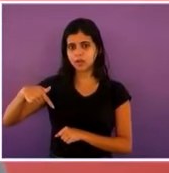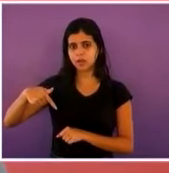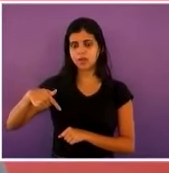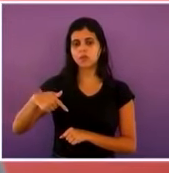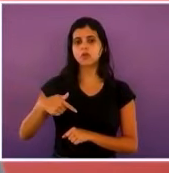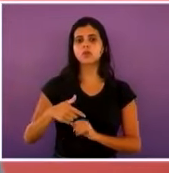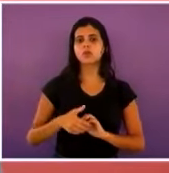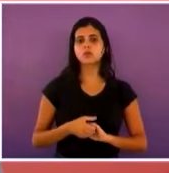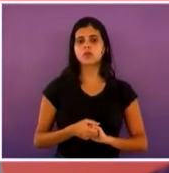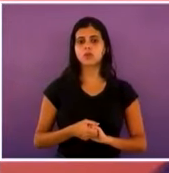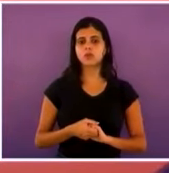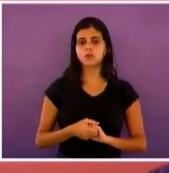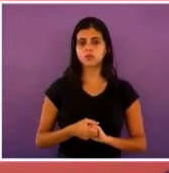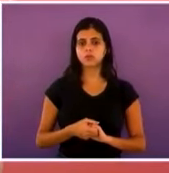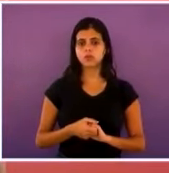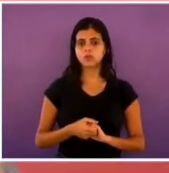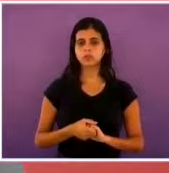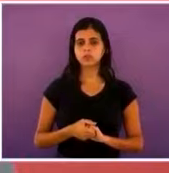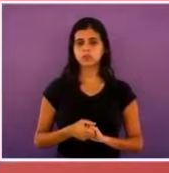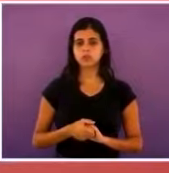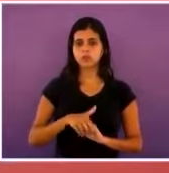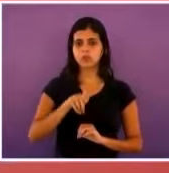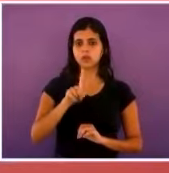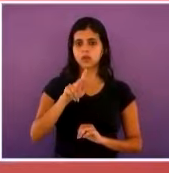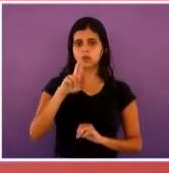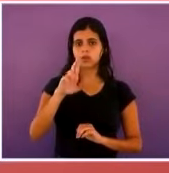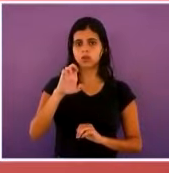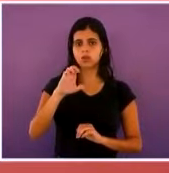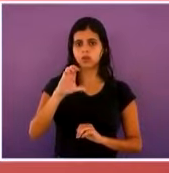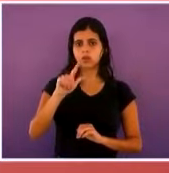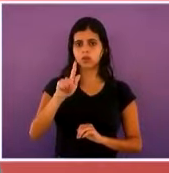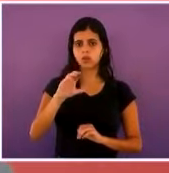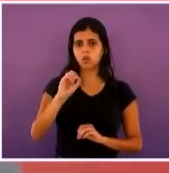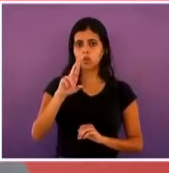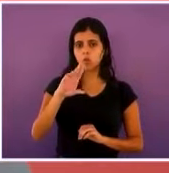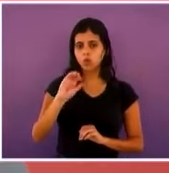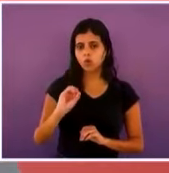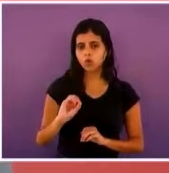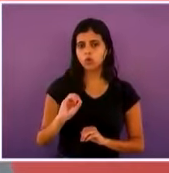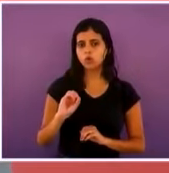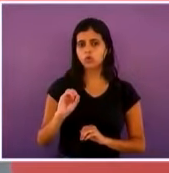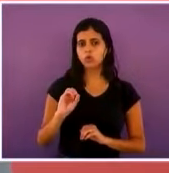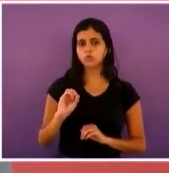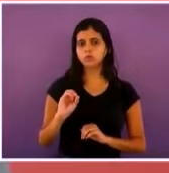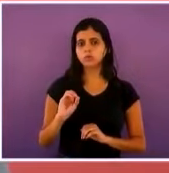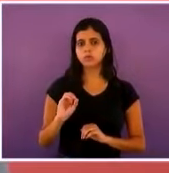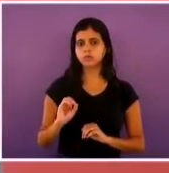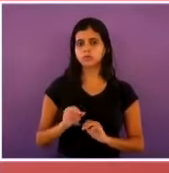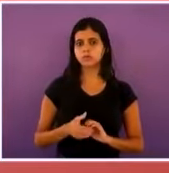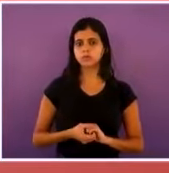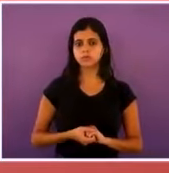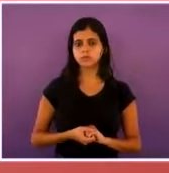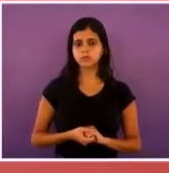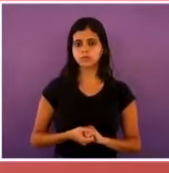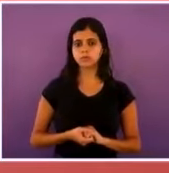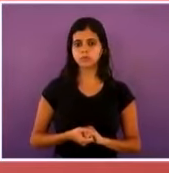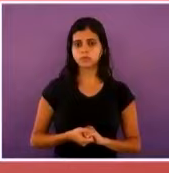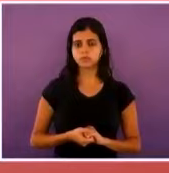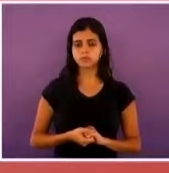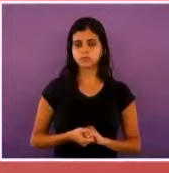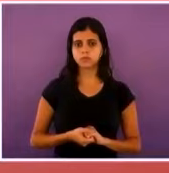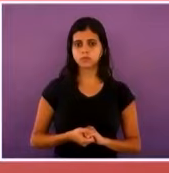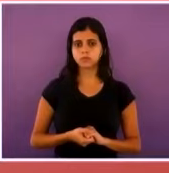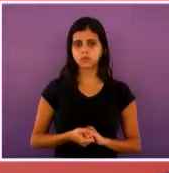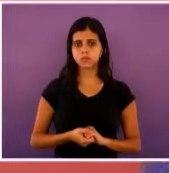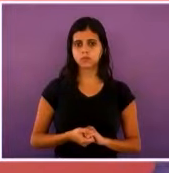Aires, Bergoglio. Presided over the Bishops' Conference meeting of